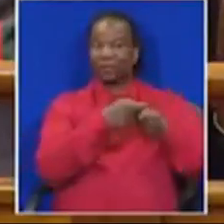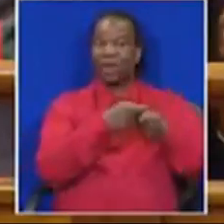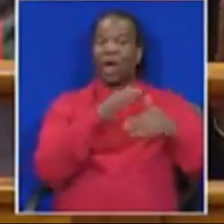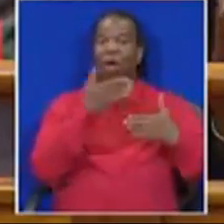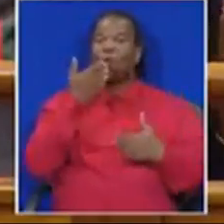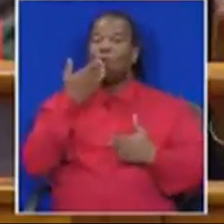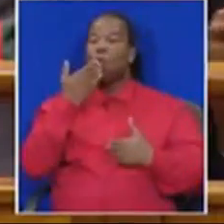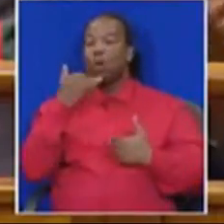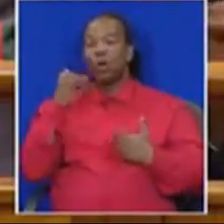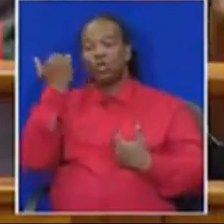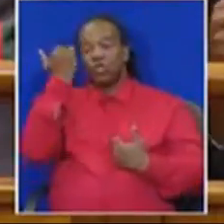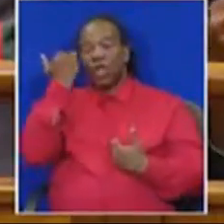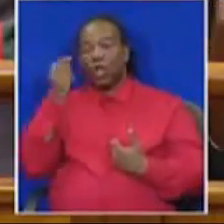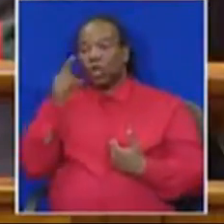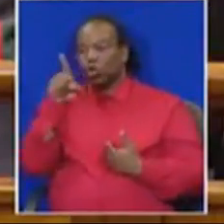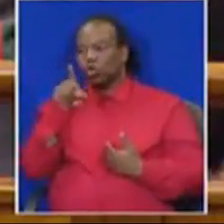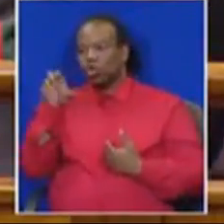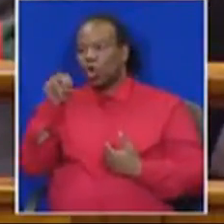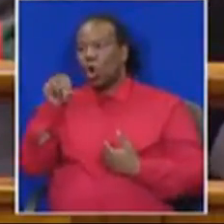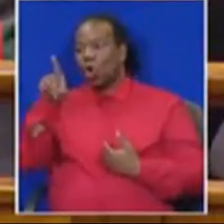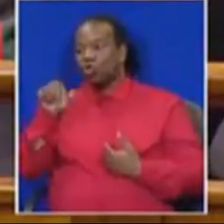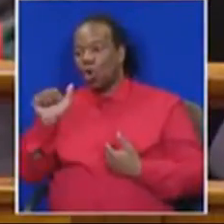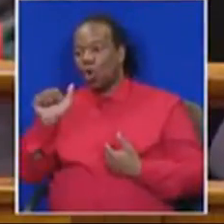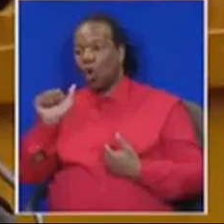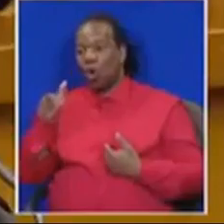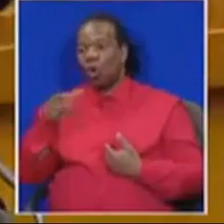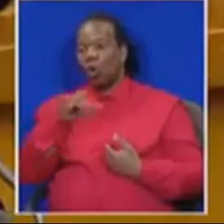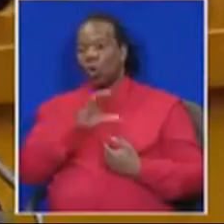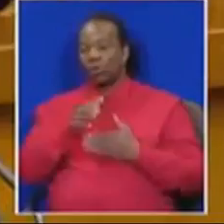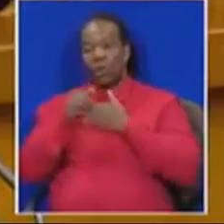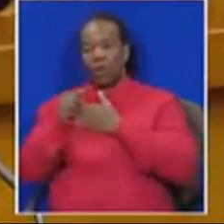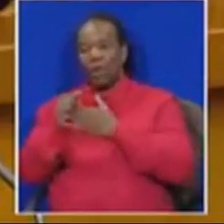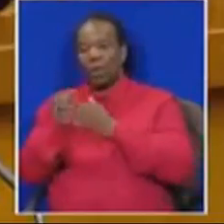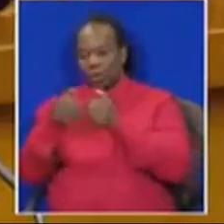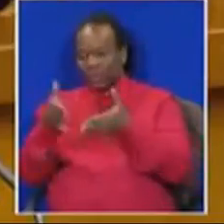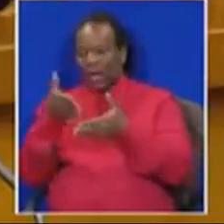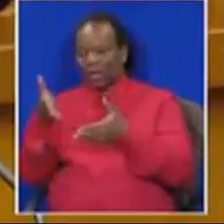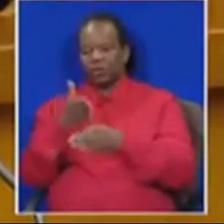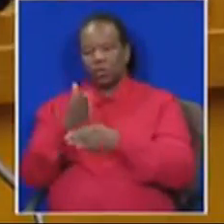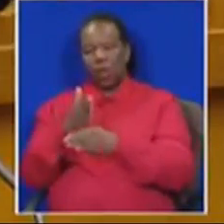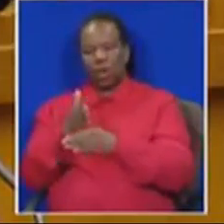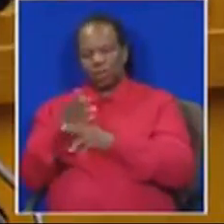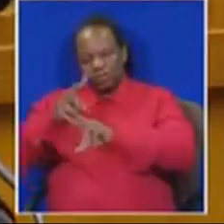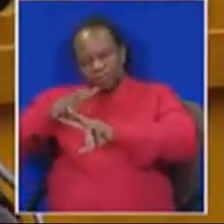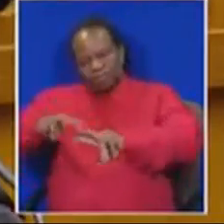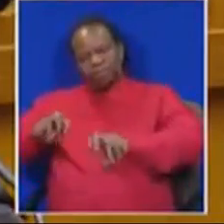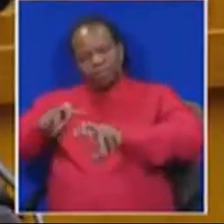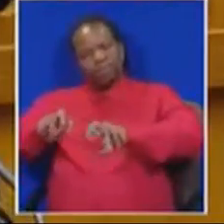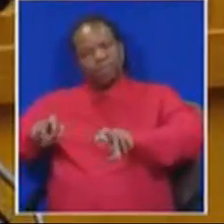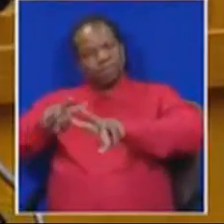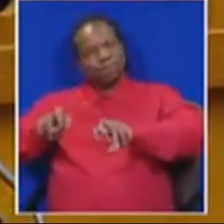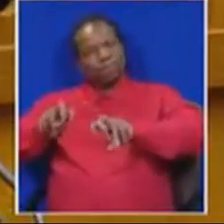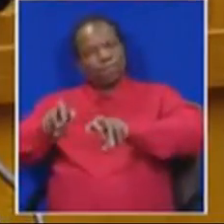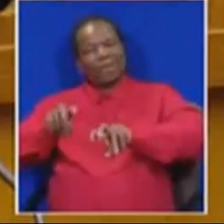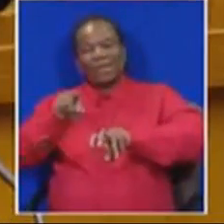Zondo, is expected to commence its work shortly. The Commission is critical